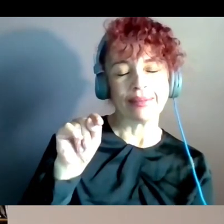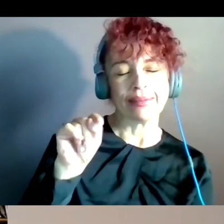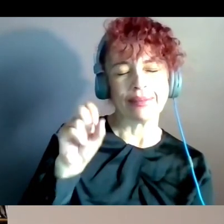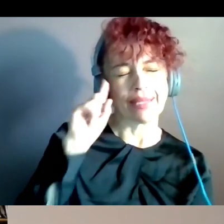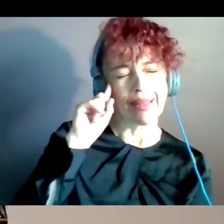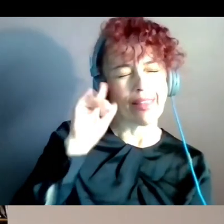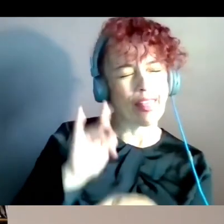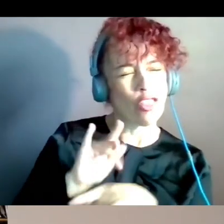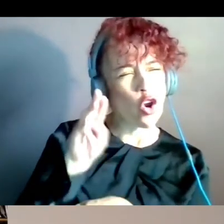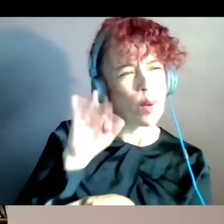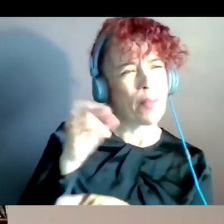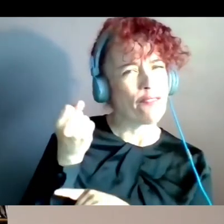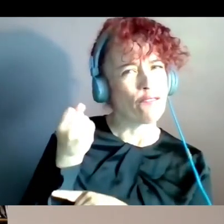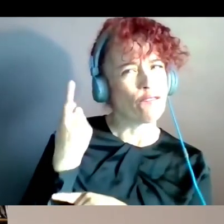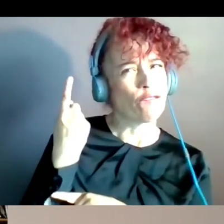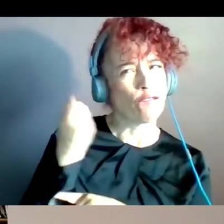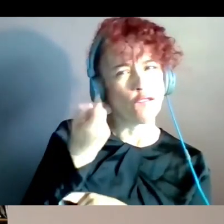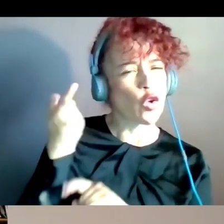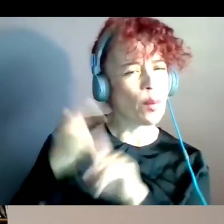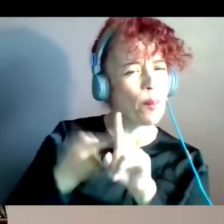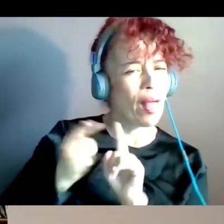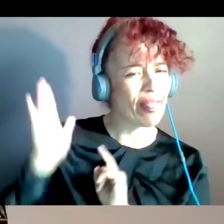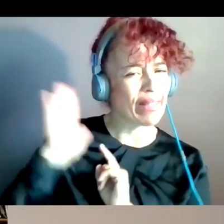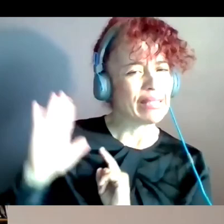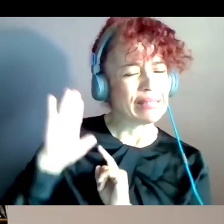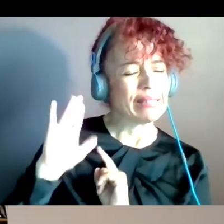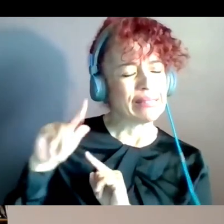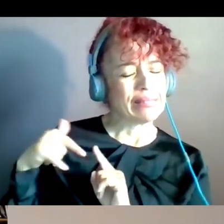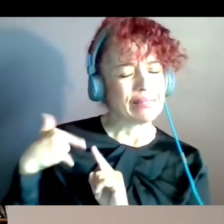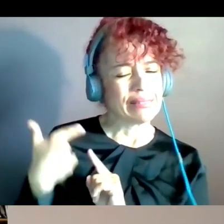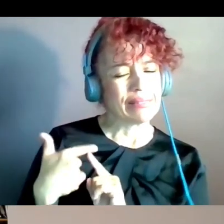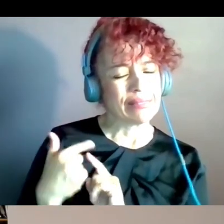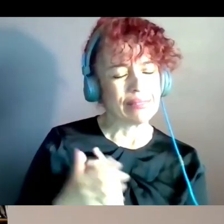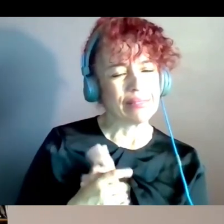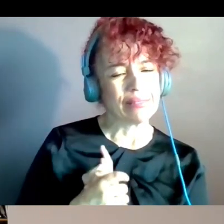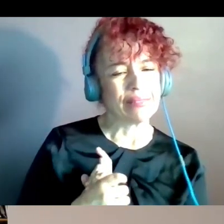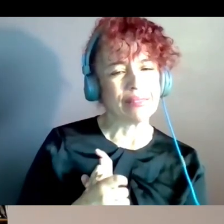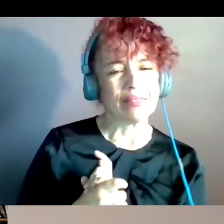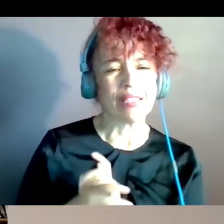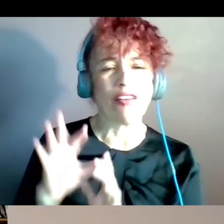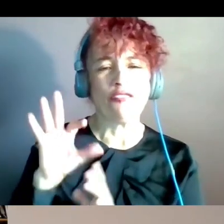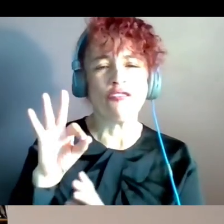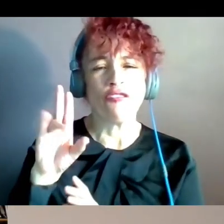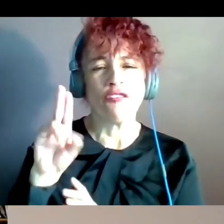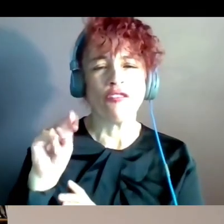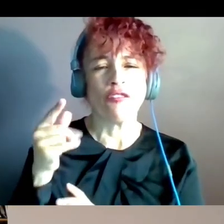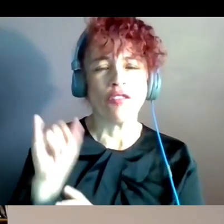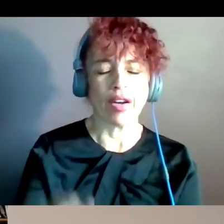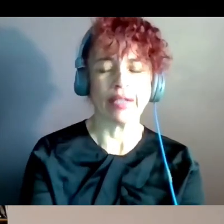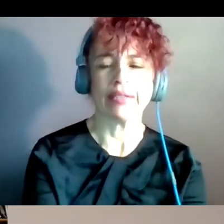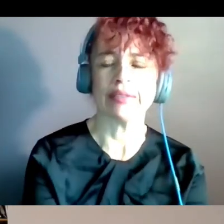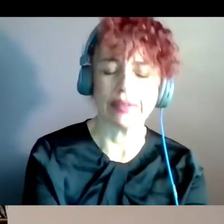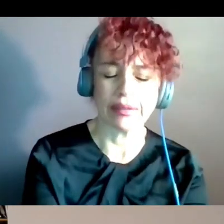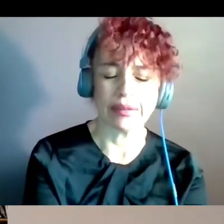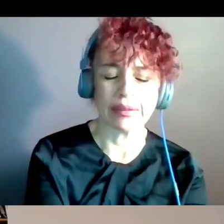literally the past few months. Oh, wow. That hasn't succumbed to, I think it's a fungus. But